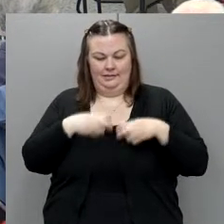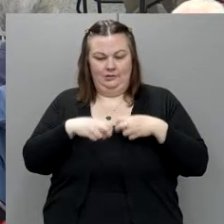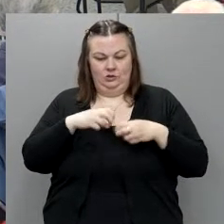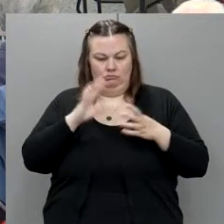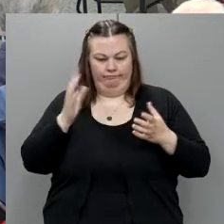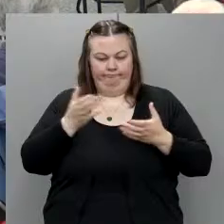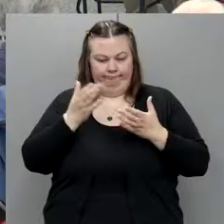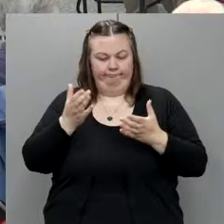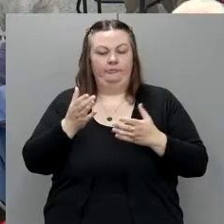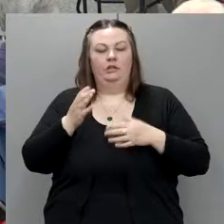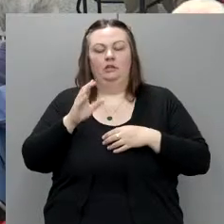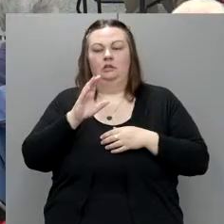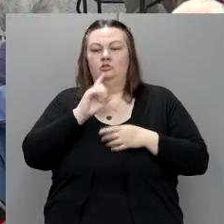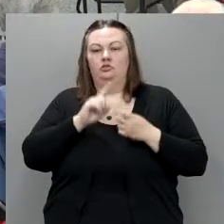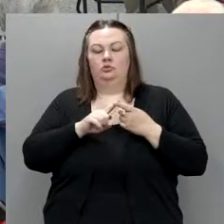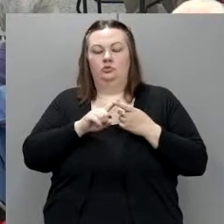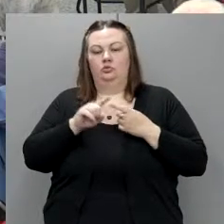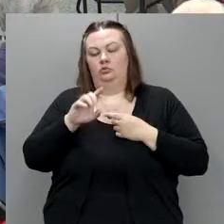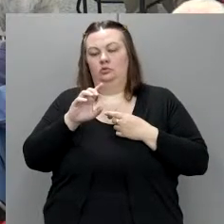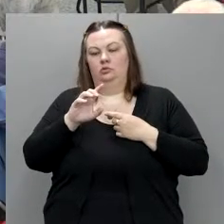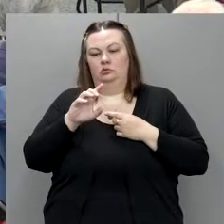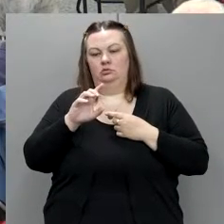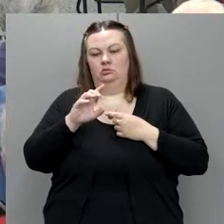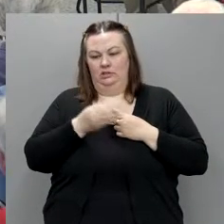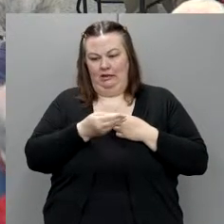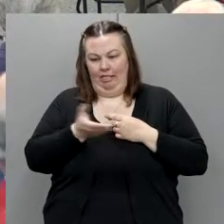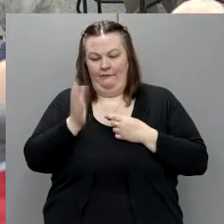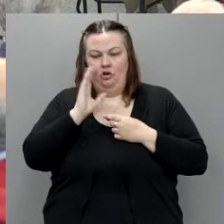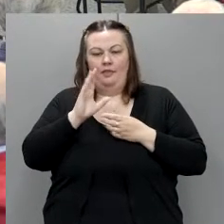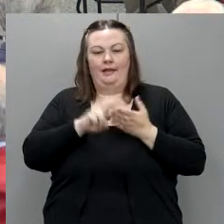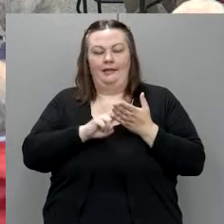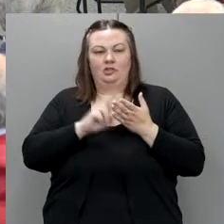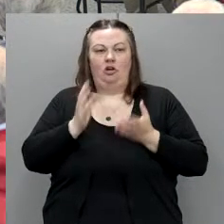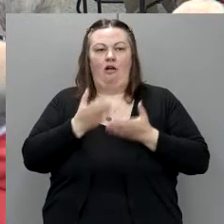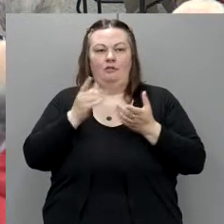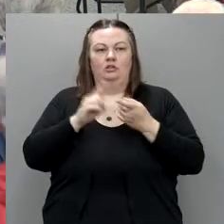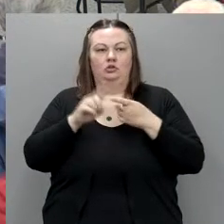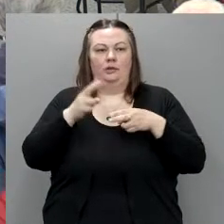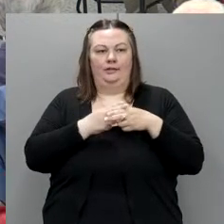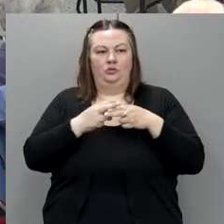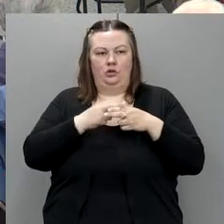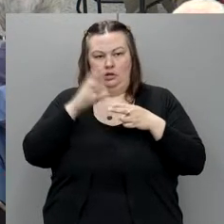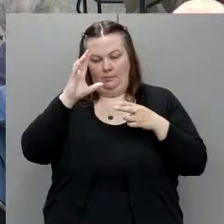Carrie DeWitt, to tender the contract offer to interim President